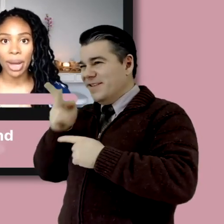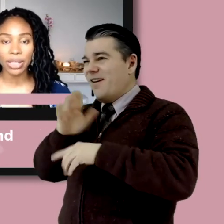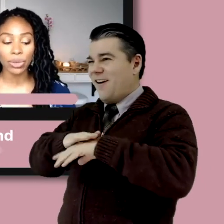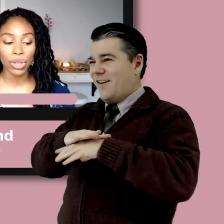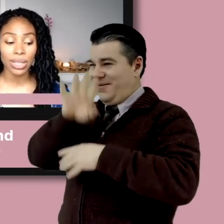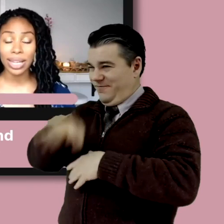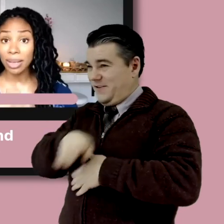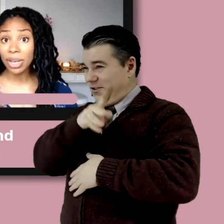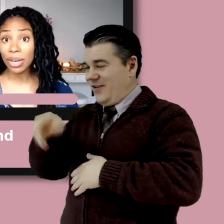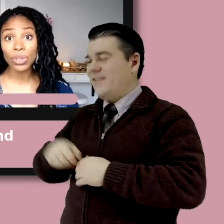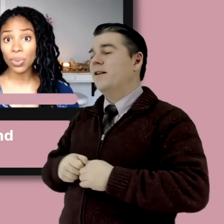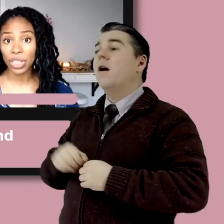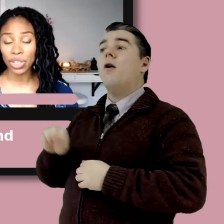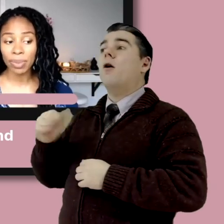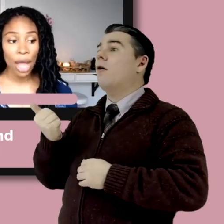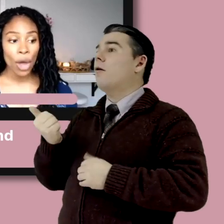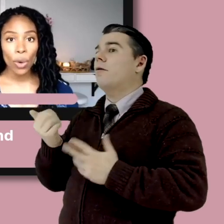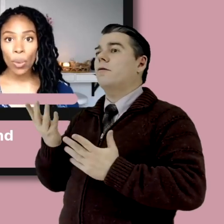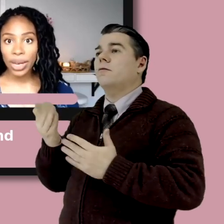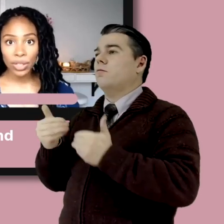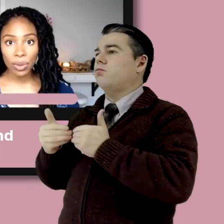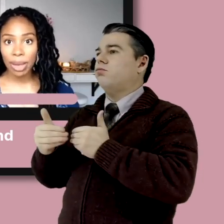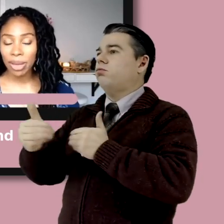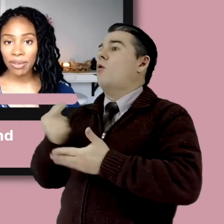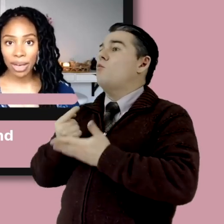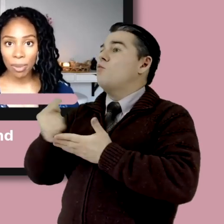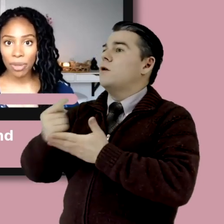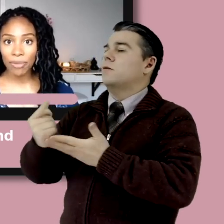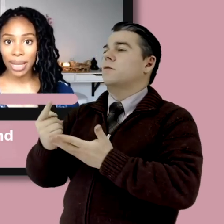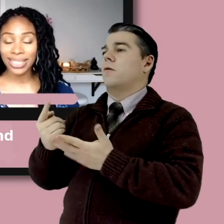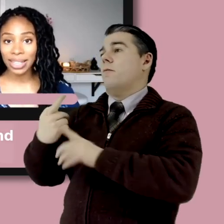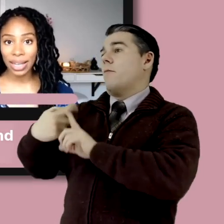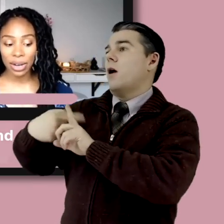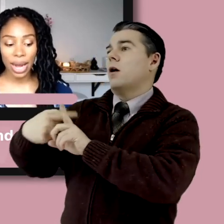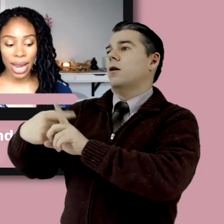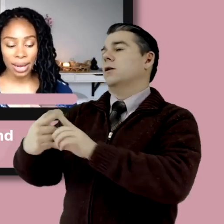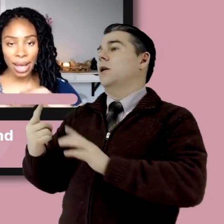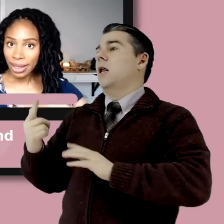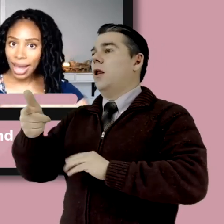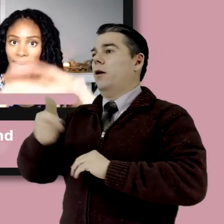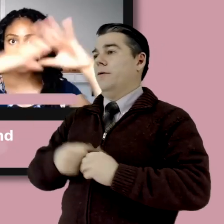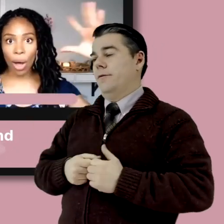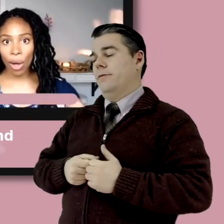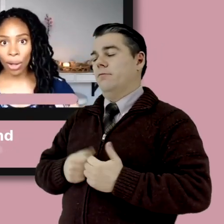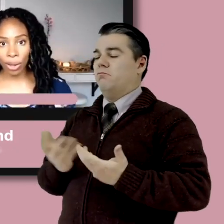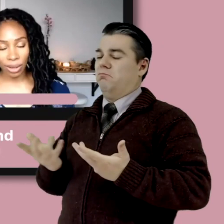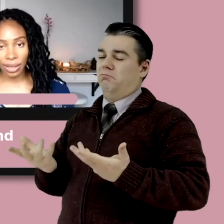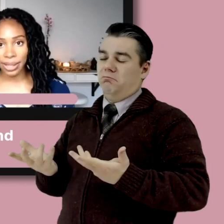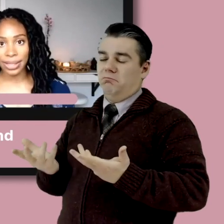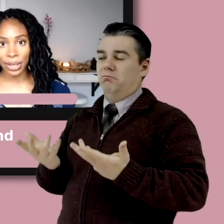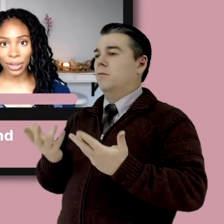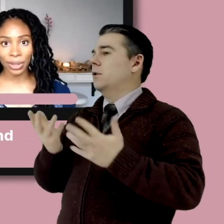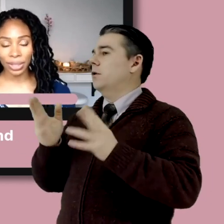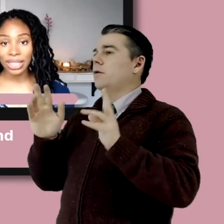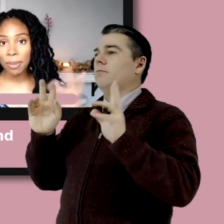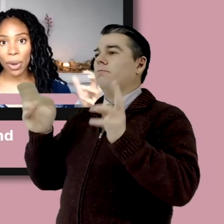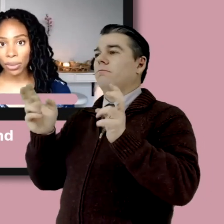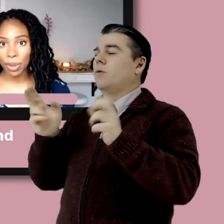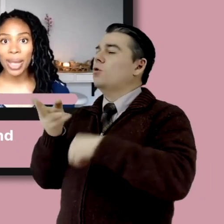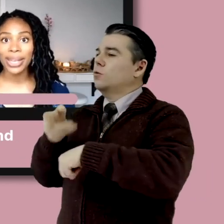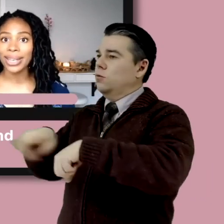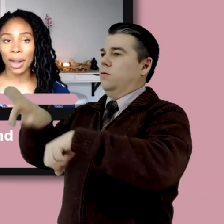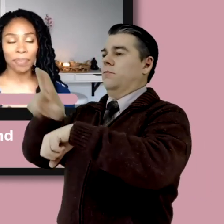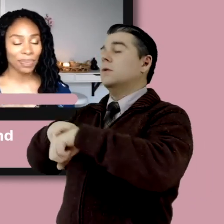developmental milestone charts. And some kiddos will reach them weeks or maybe even a couple of months later. And that is all considered